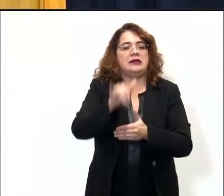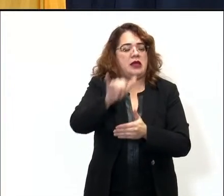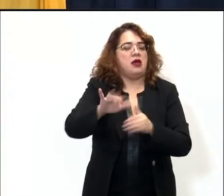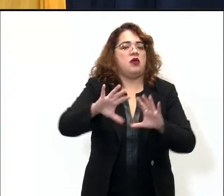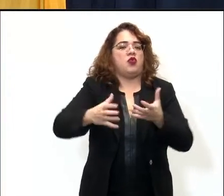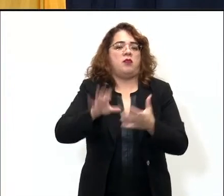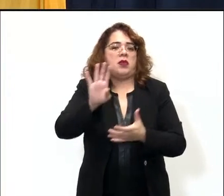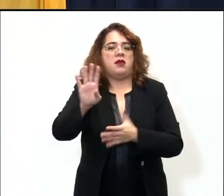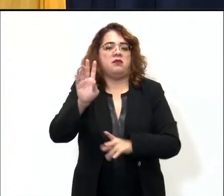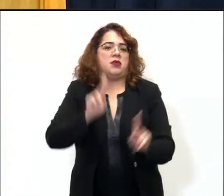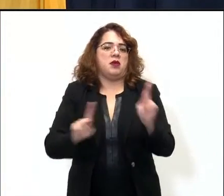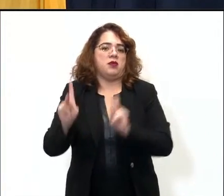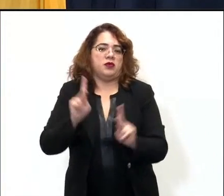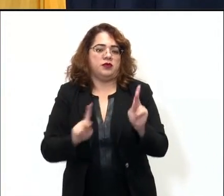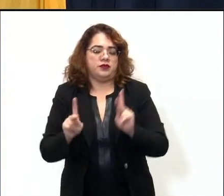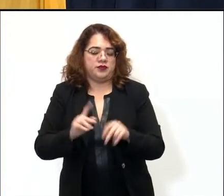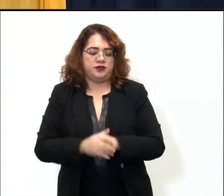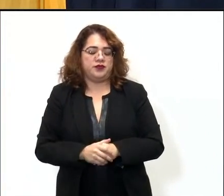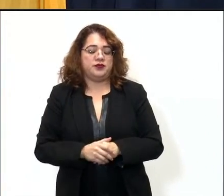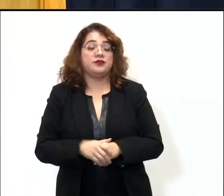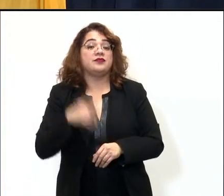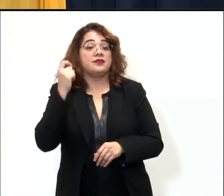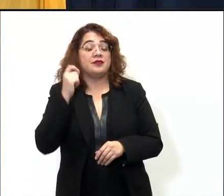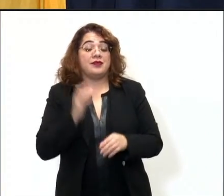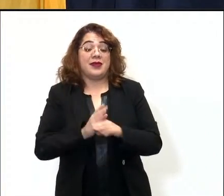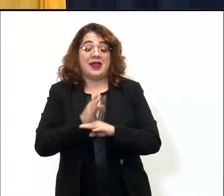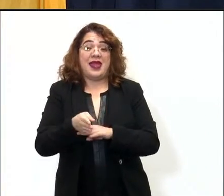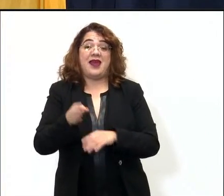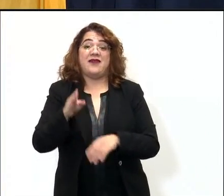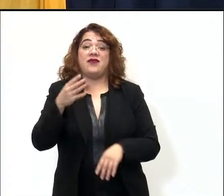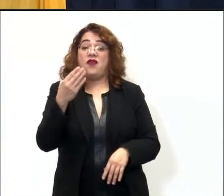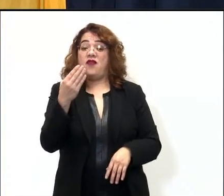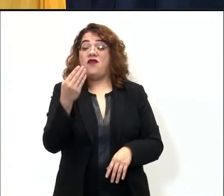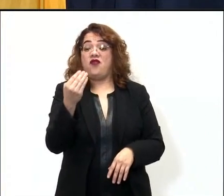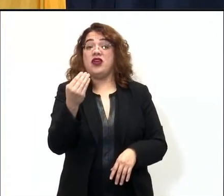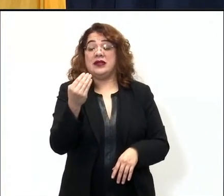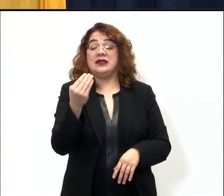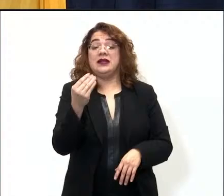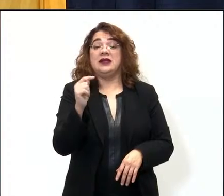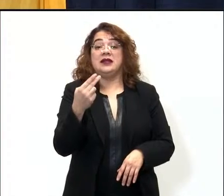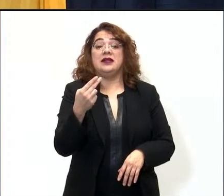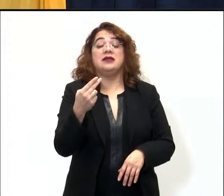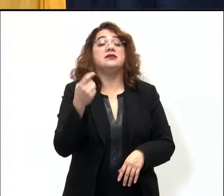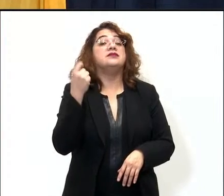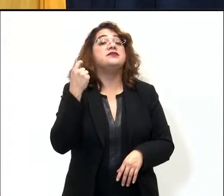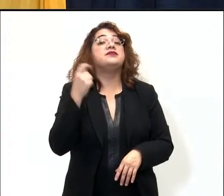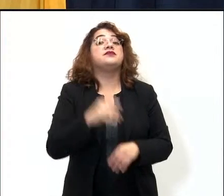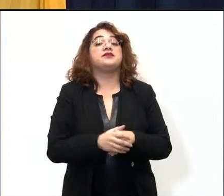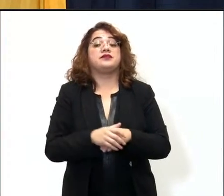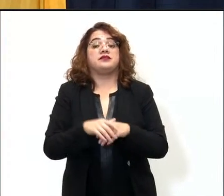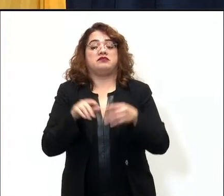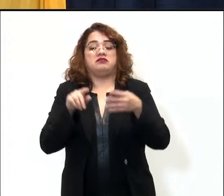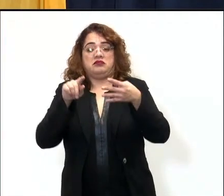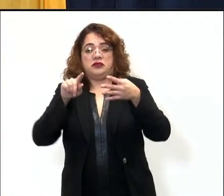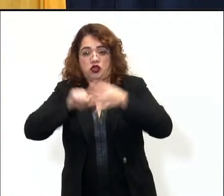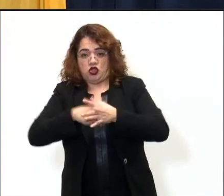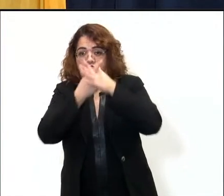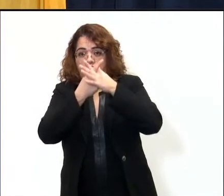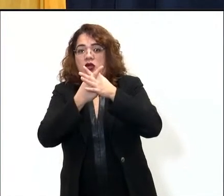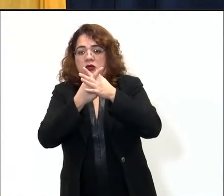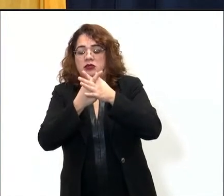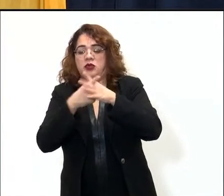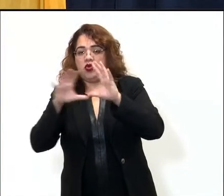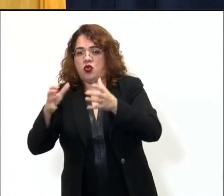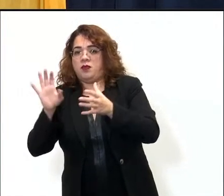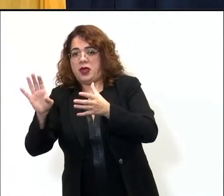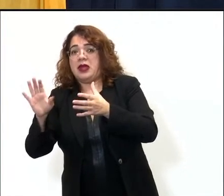Also, we will begin sometime after the 14th in Group B, vaccinating people over 75, which is a change in the